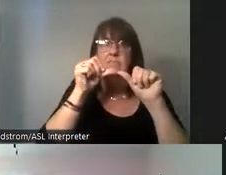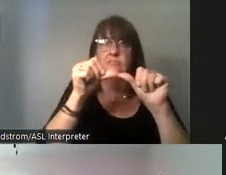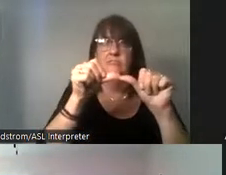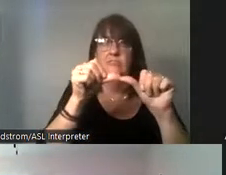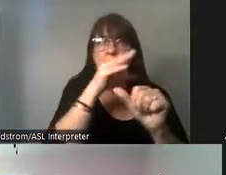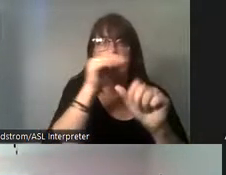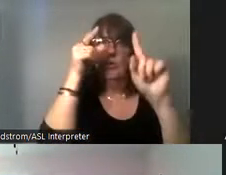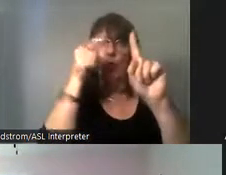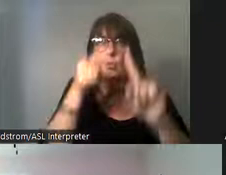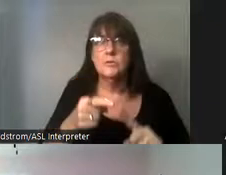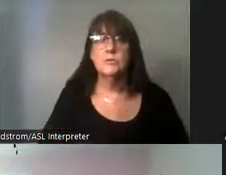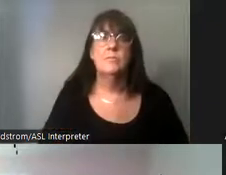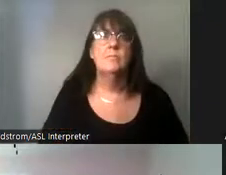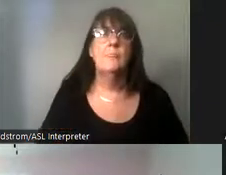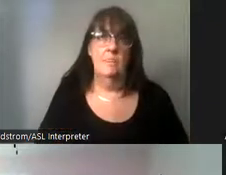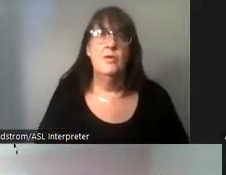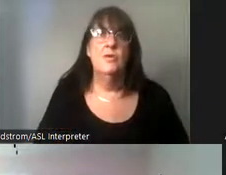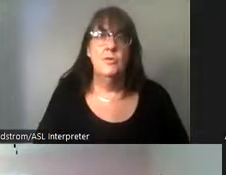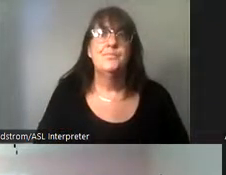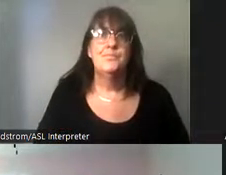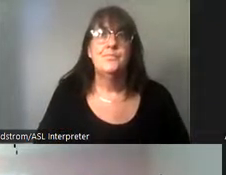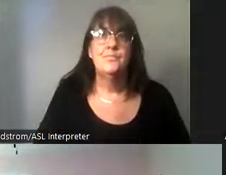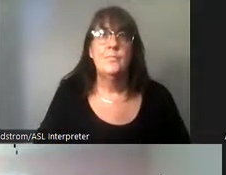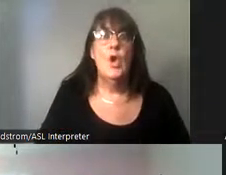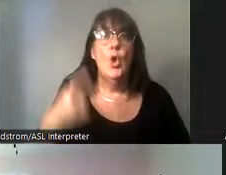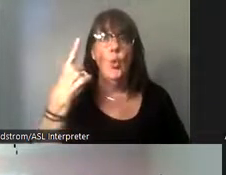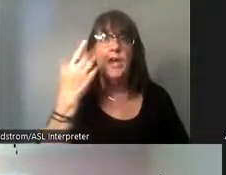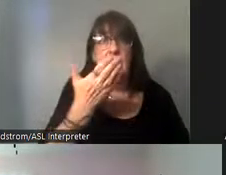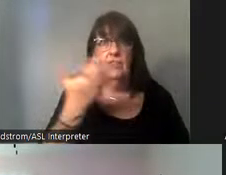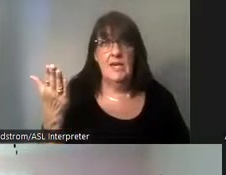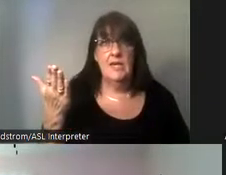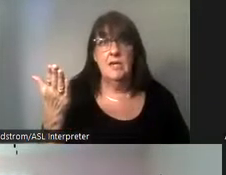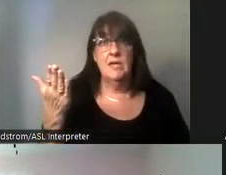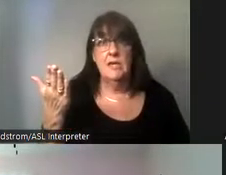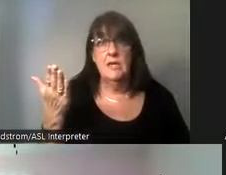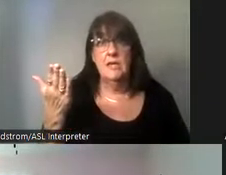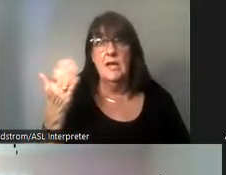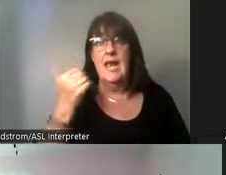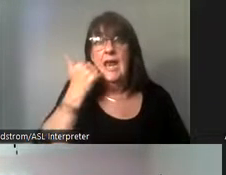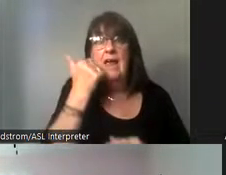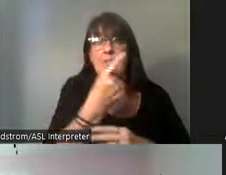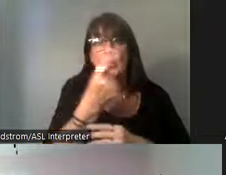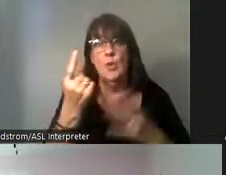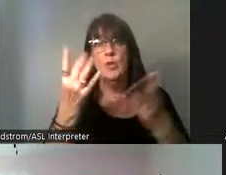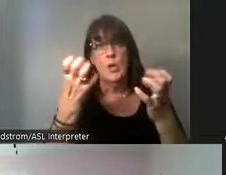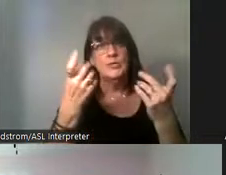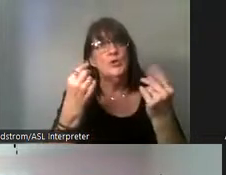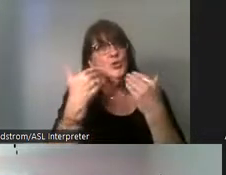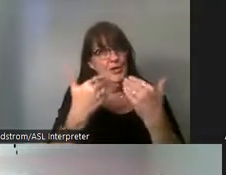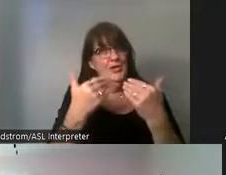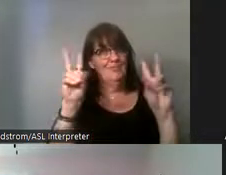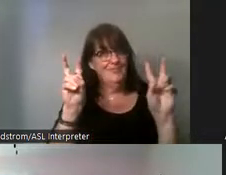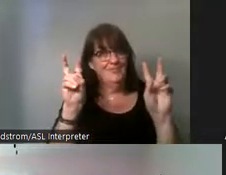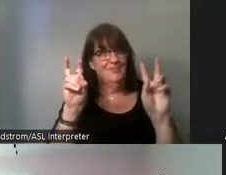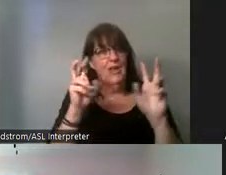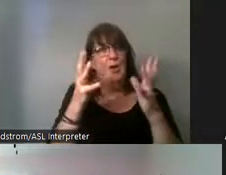acquisition. Yeah, and so one thing that we've done is, and everybody wants to do good, right? We want to